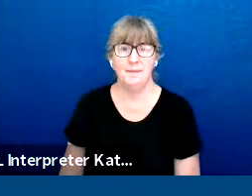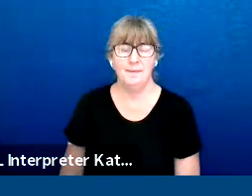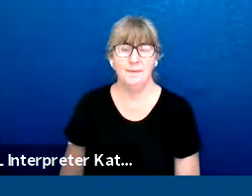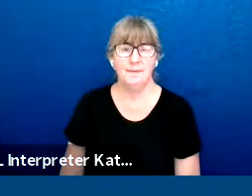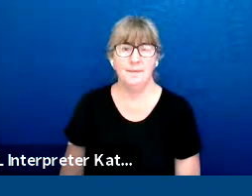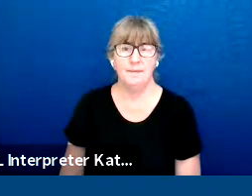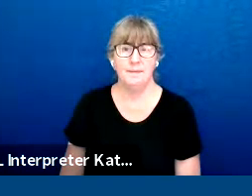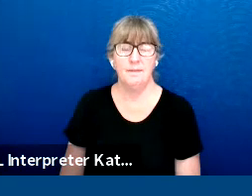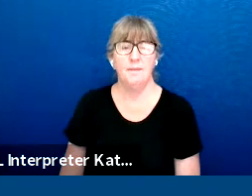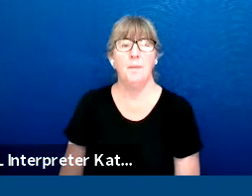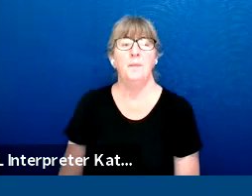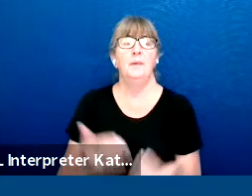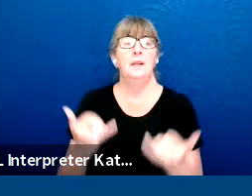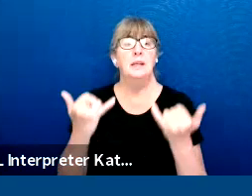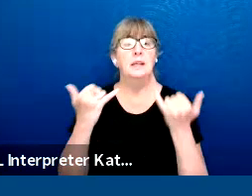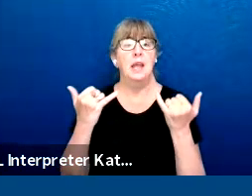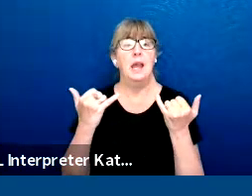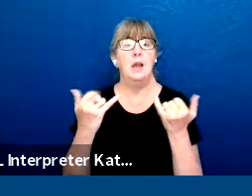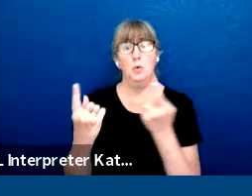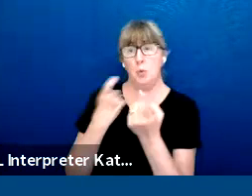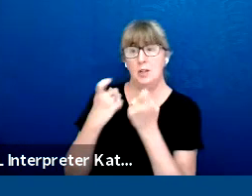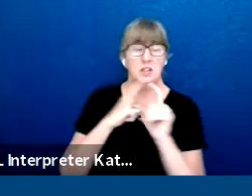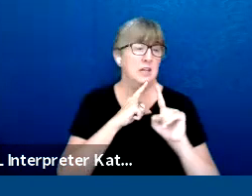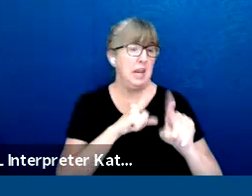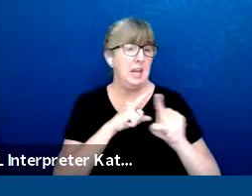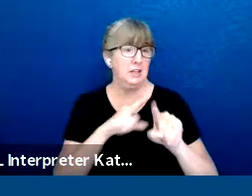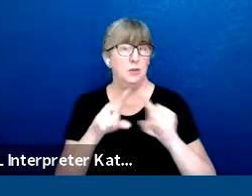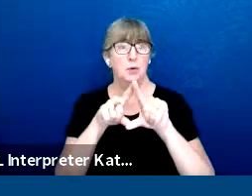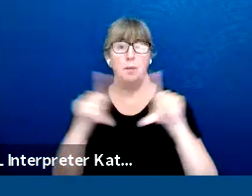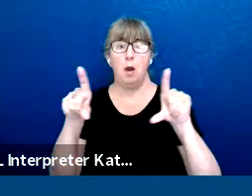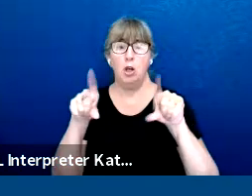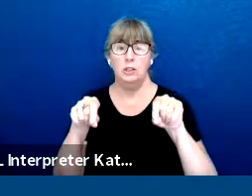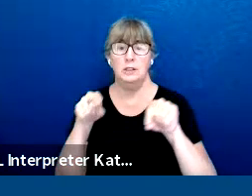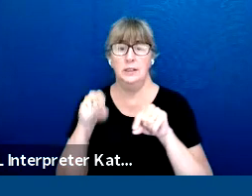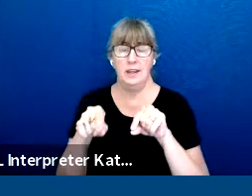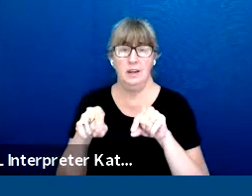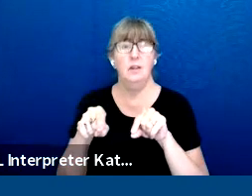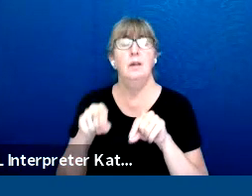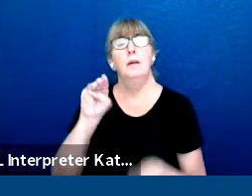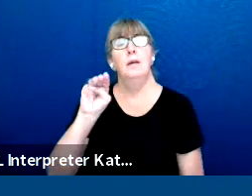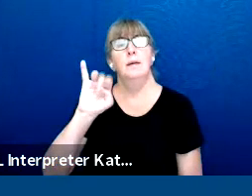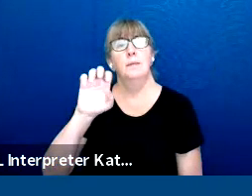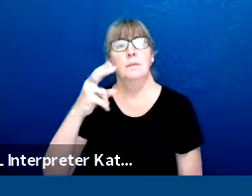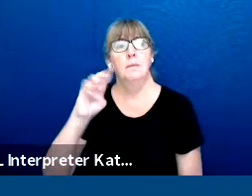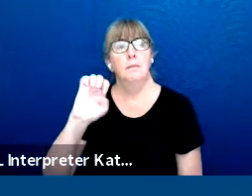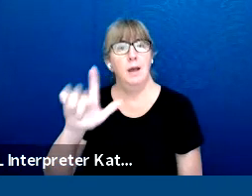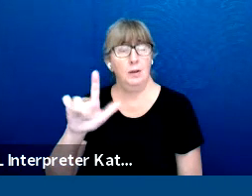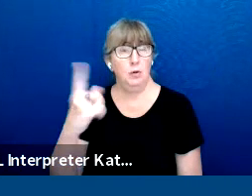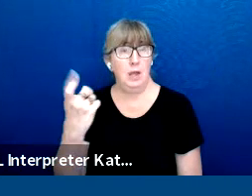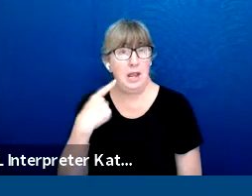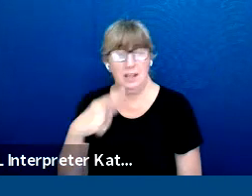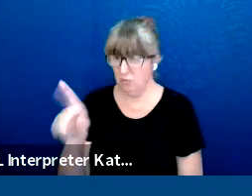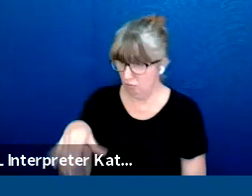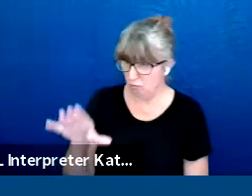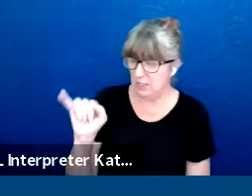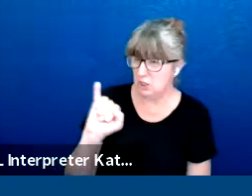All right, moving on to the Q&A box. Michael asked, do insurance